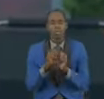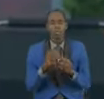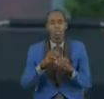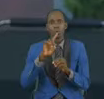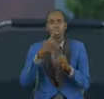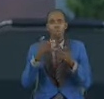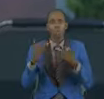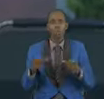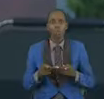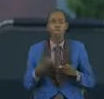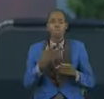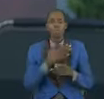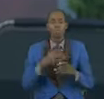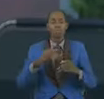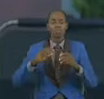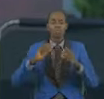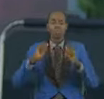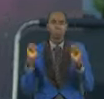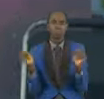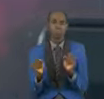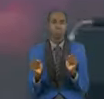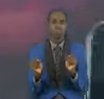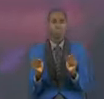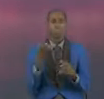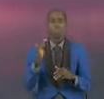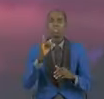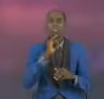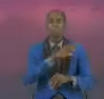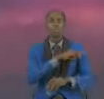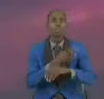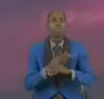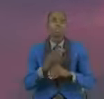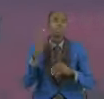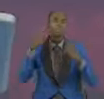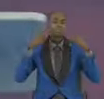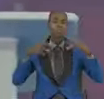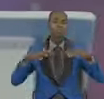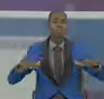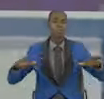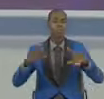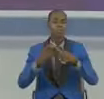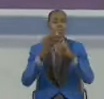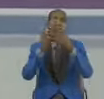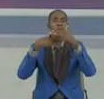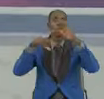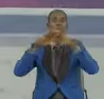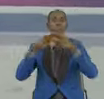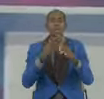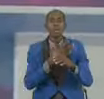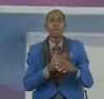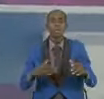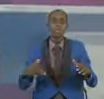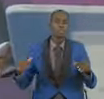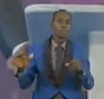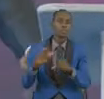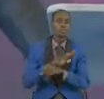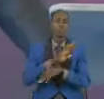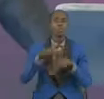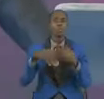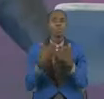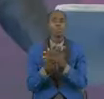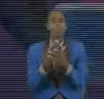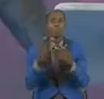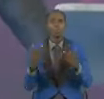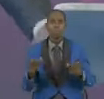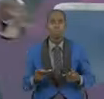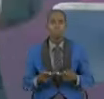was a mighty noise from heaven, and the wind filled the whole house. And then tongues like a sapphire came upon